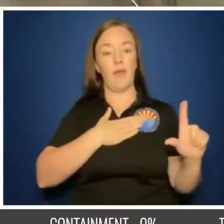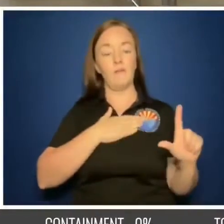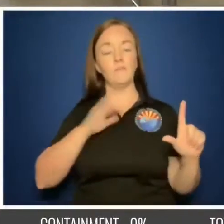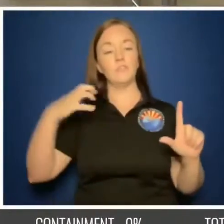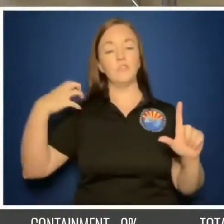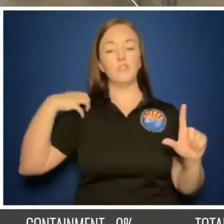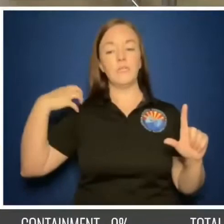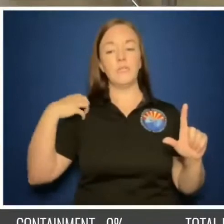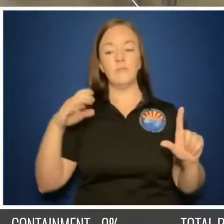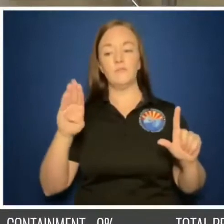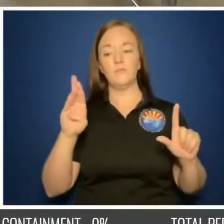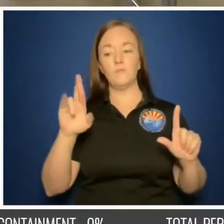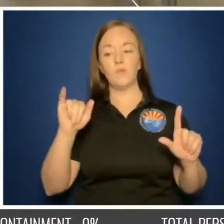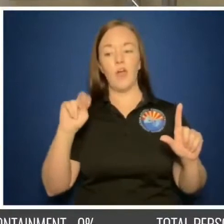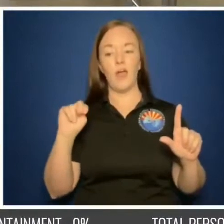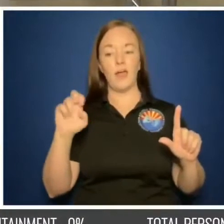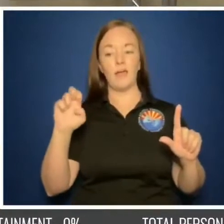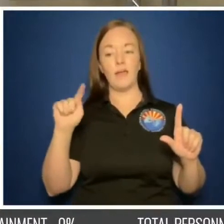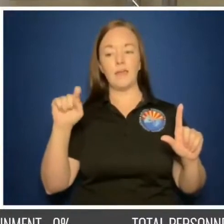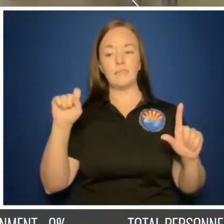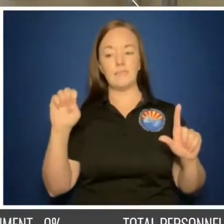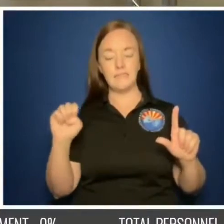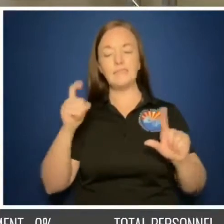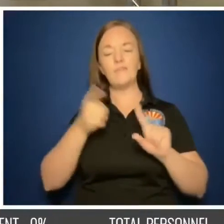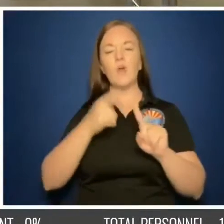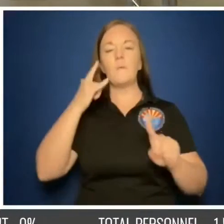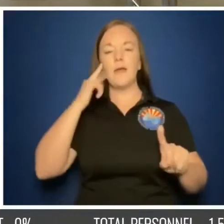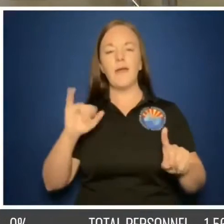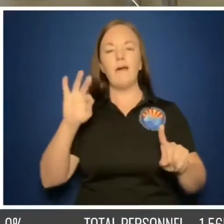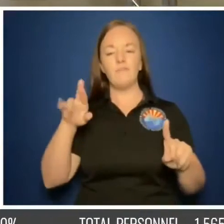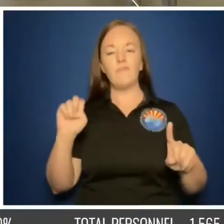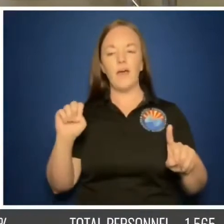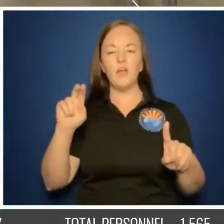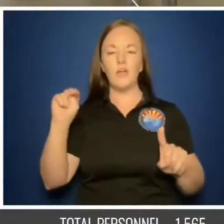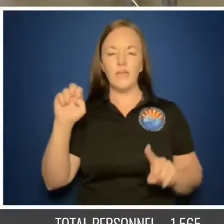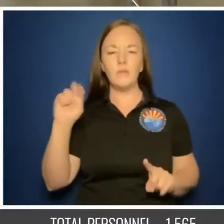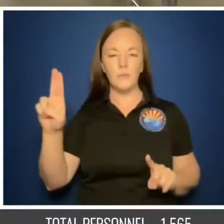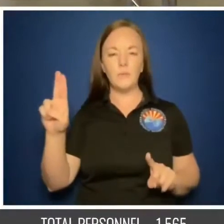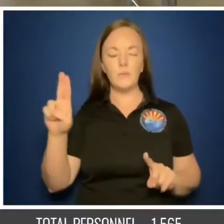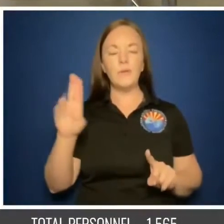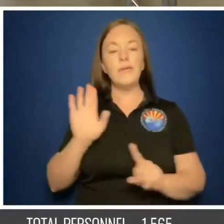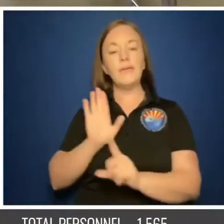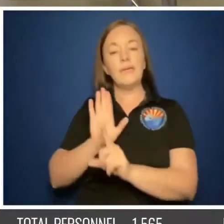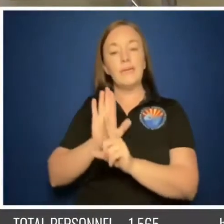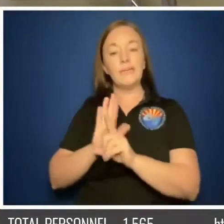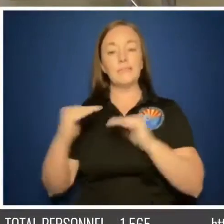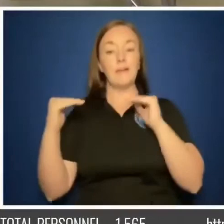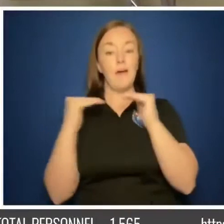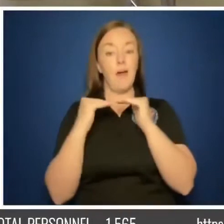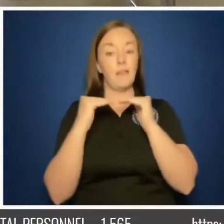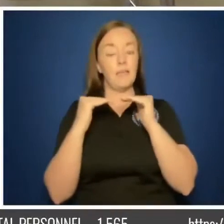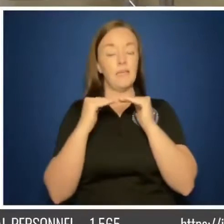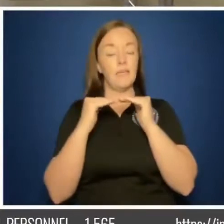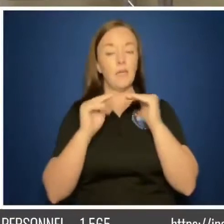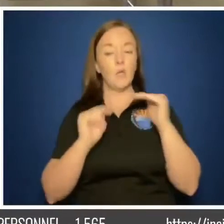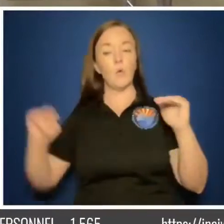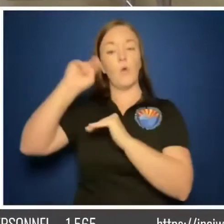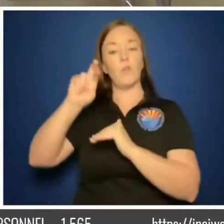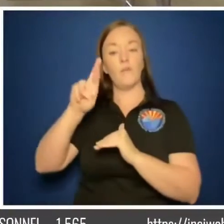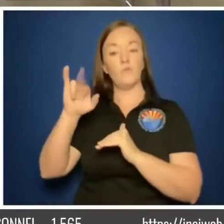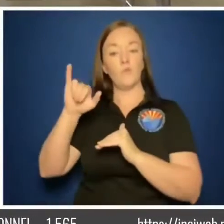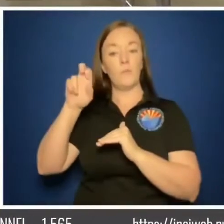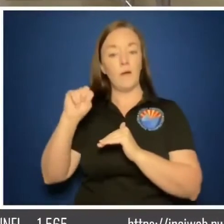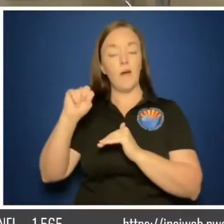from Nevada Yuba Placer CAL FIRE Unit, and his counterpart north of the Rubicon River, Acting